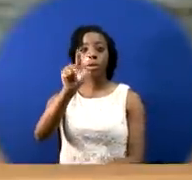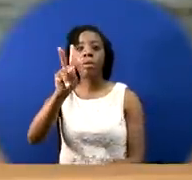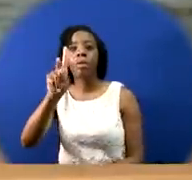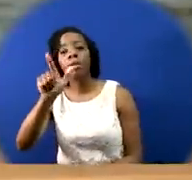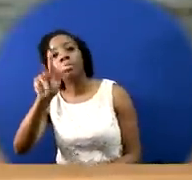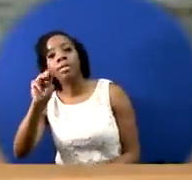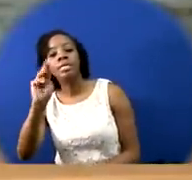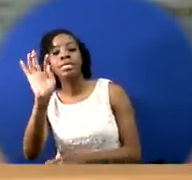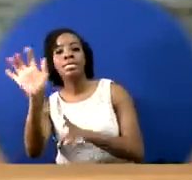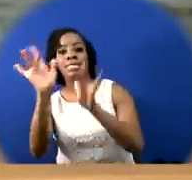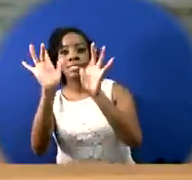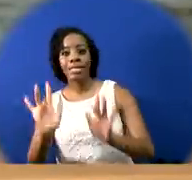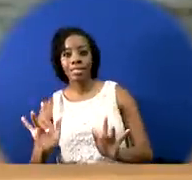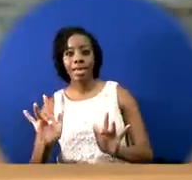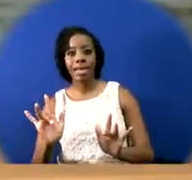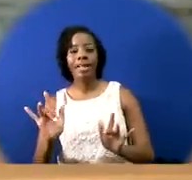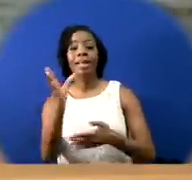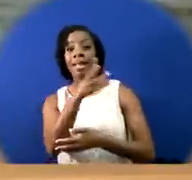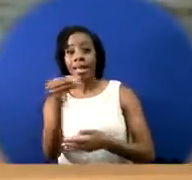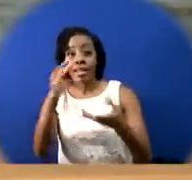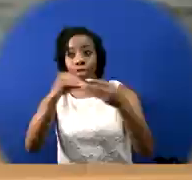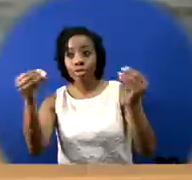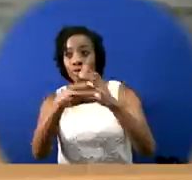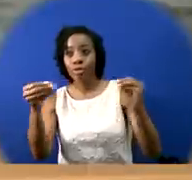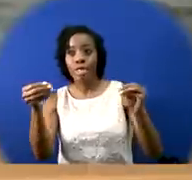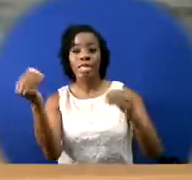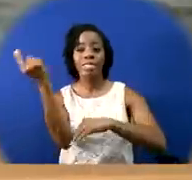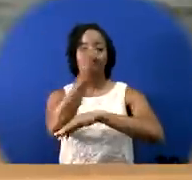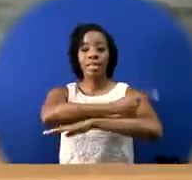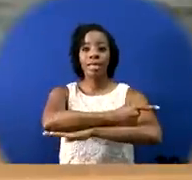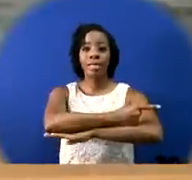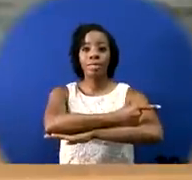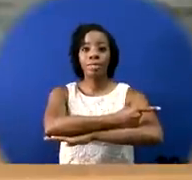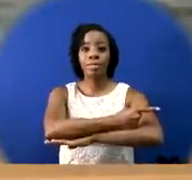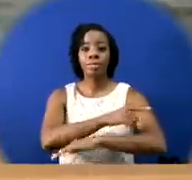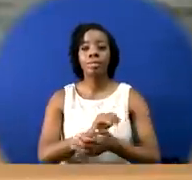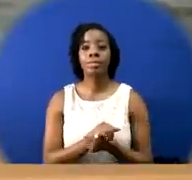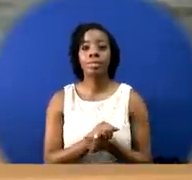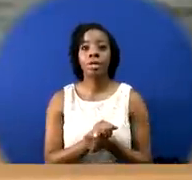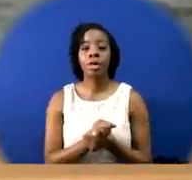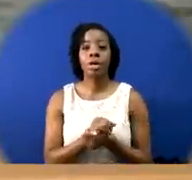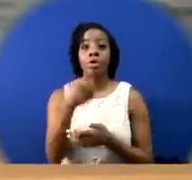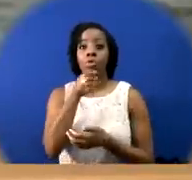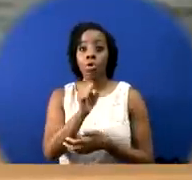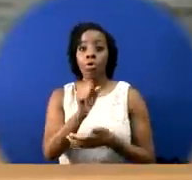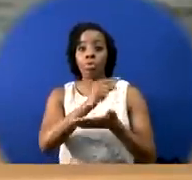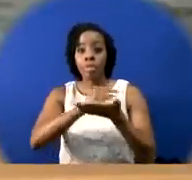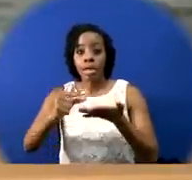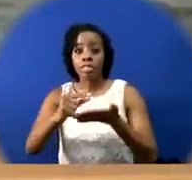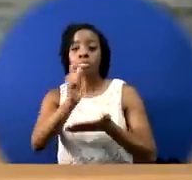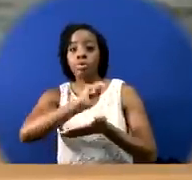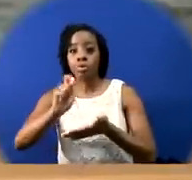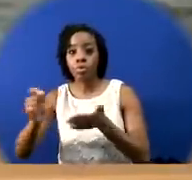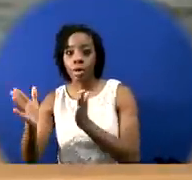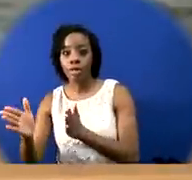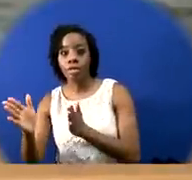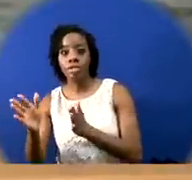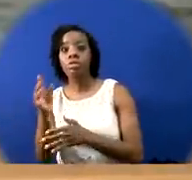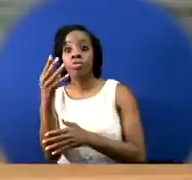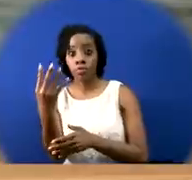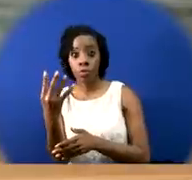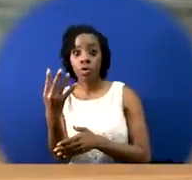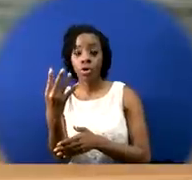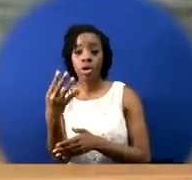the story of this text that is before us today. Each of the gospel writers, and there are four of them, each of the four gospel